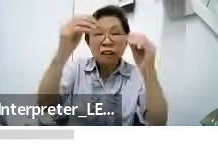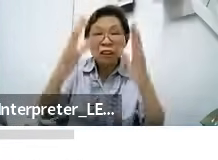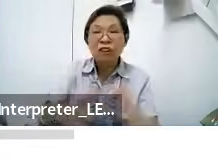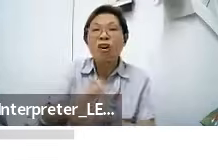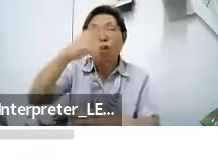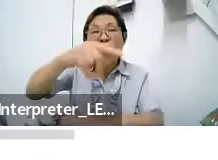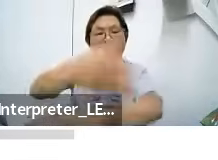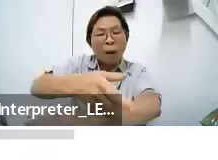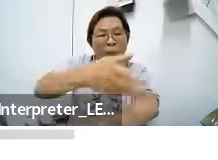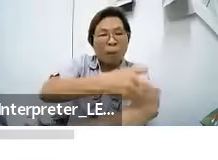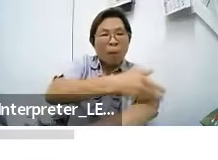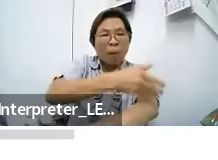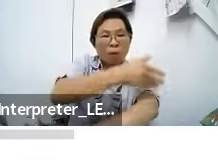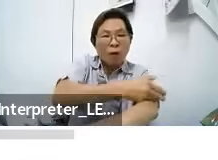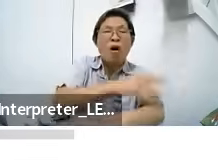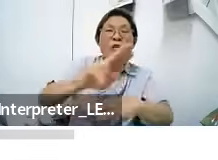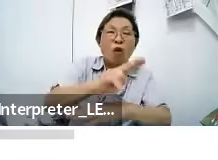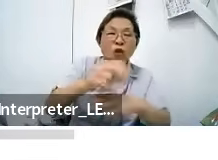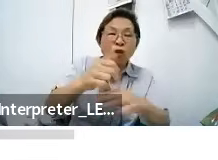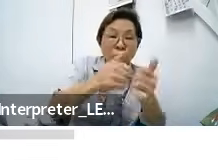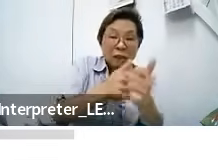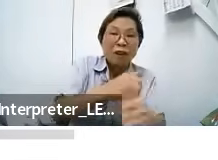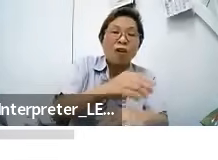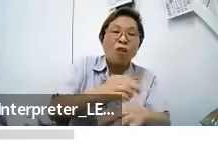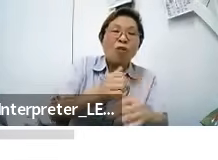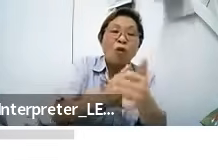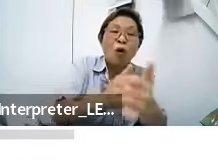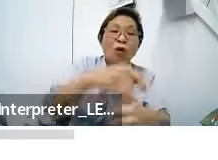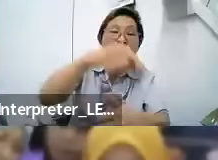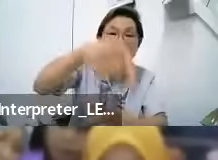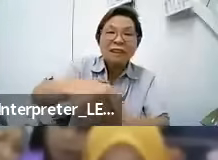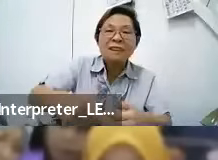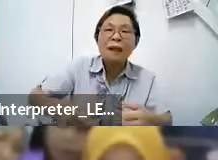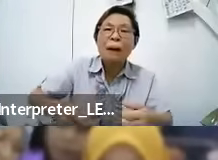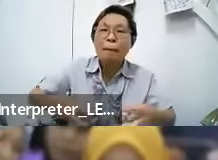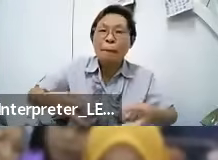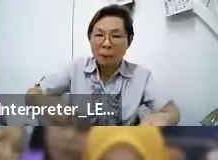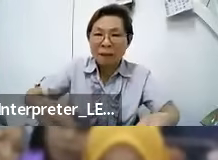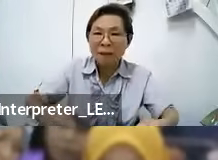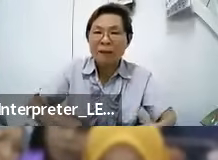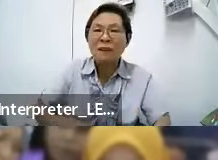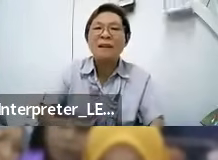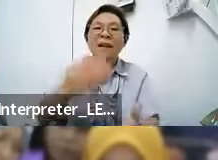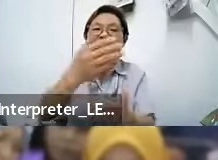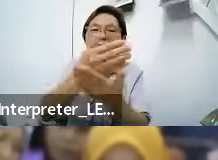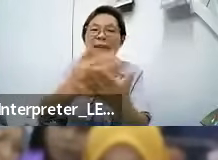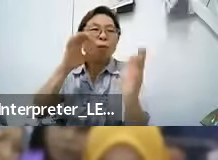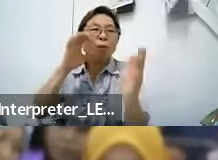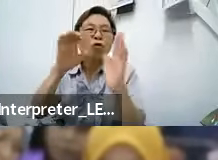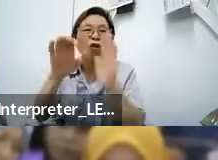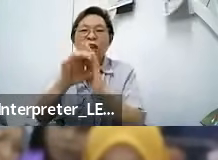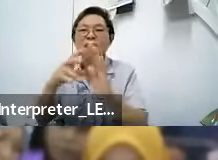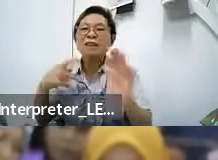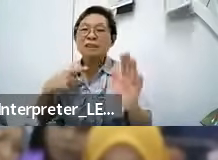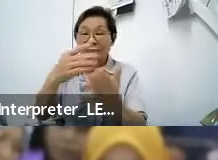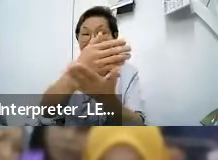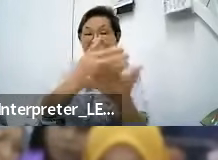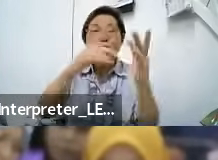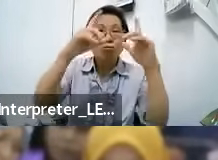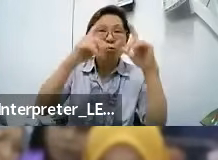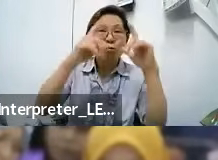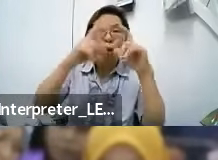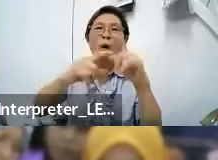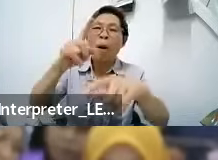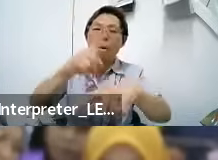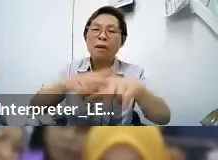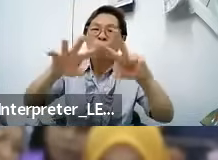implementation of these inclusive strategies. So these are some of the photos that we have taken during our